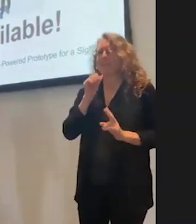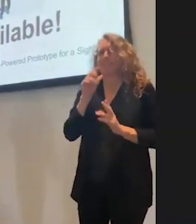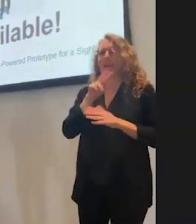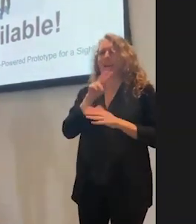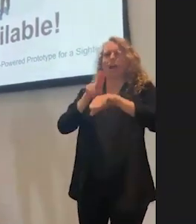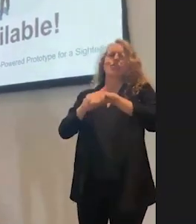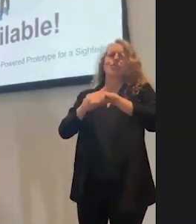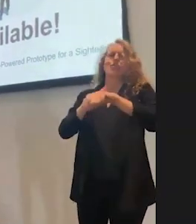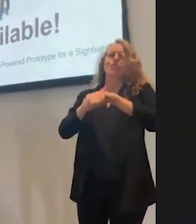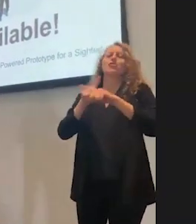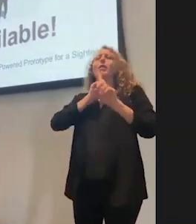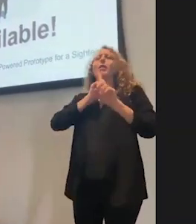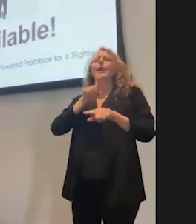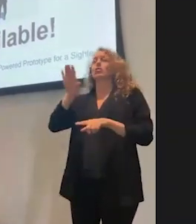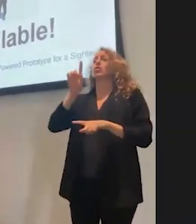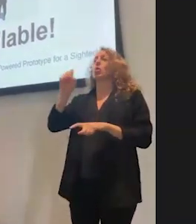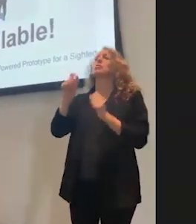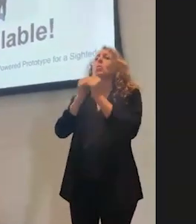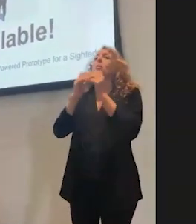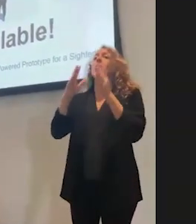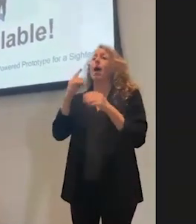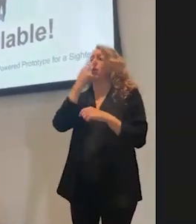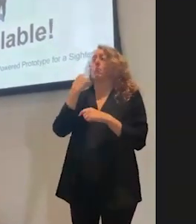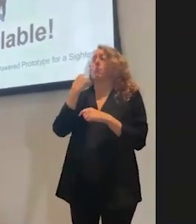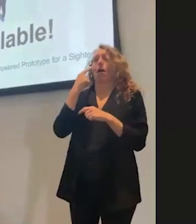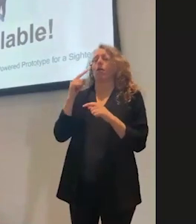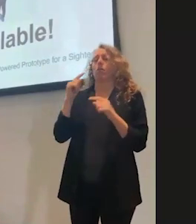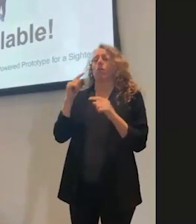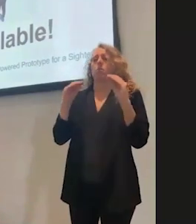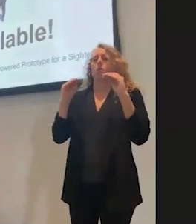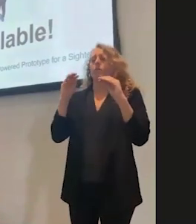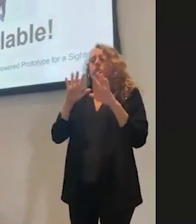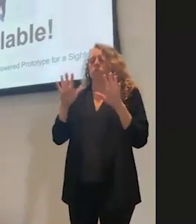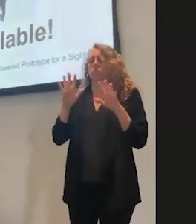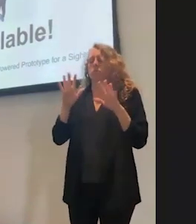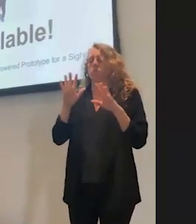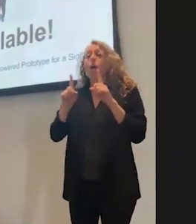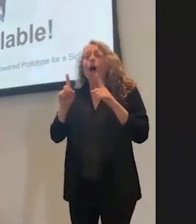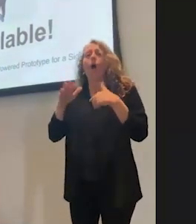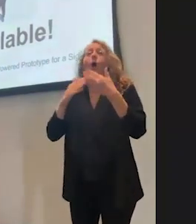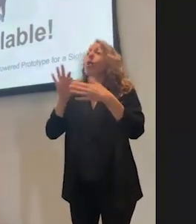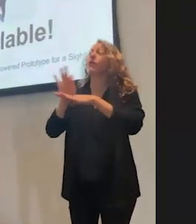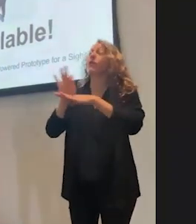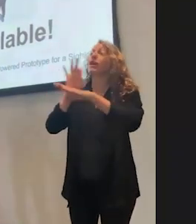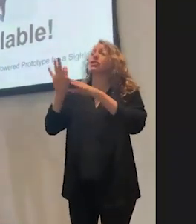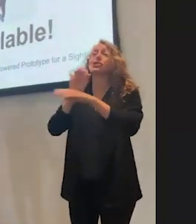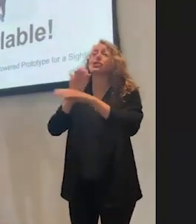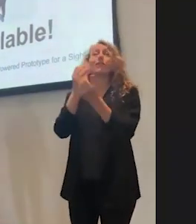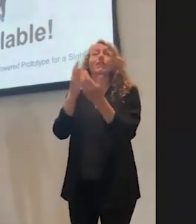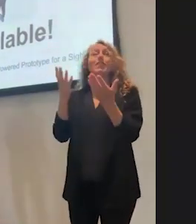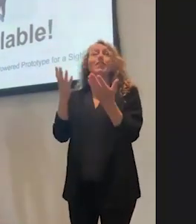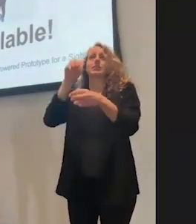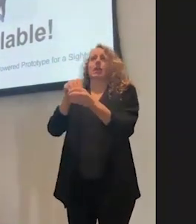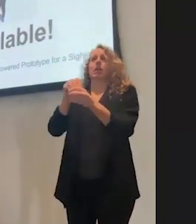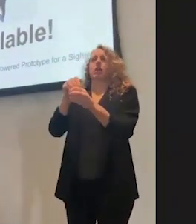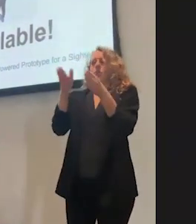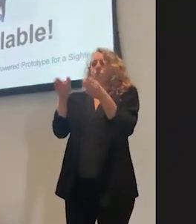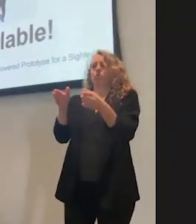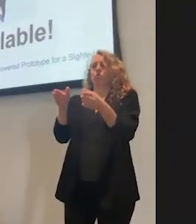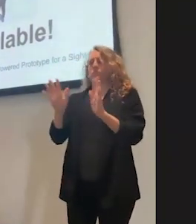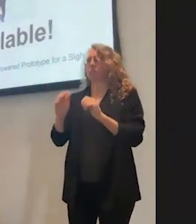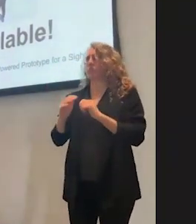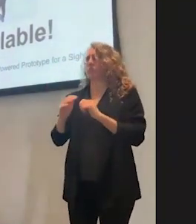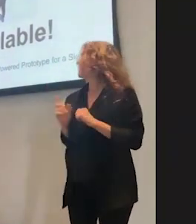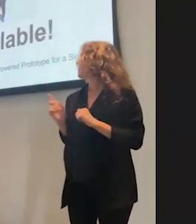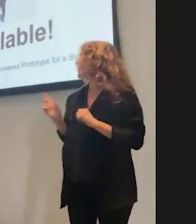without moving its lips. But the functionality, all those wonderful functions I just described are there. Honestly, just think about it as